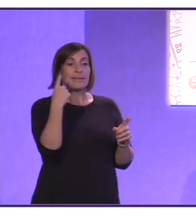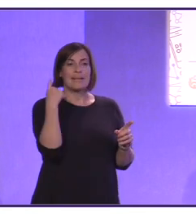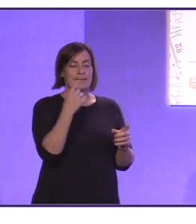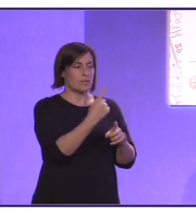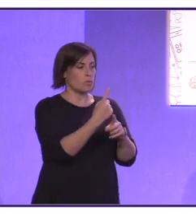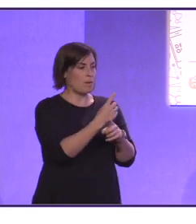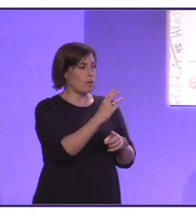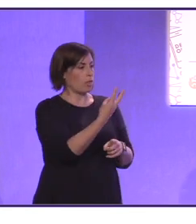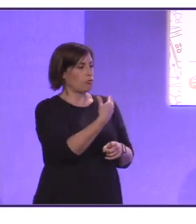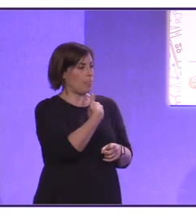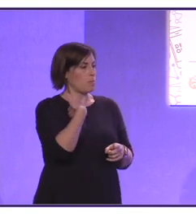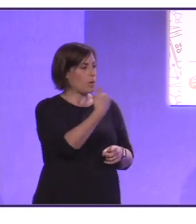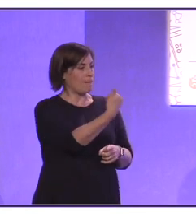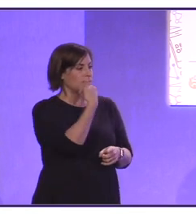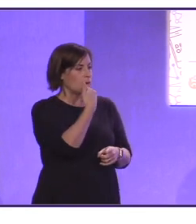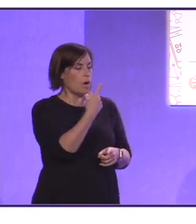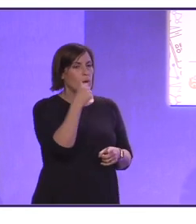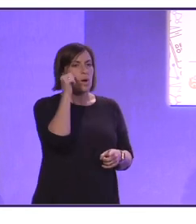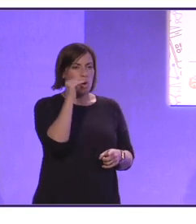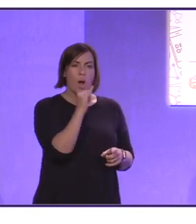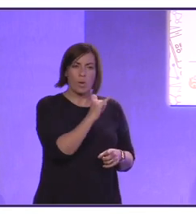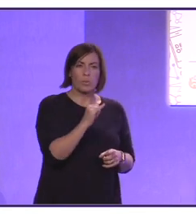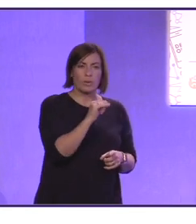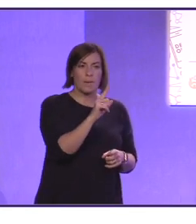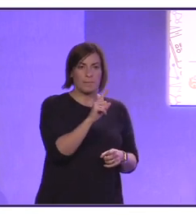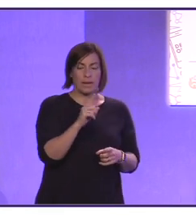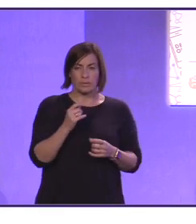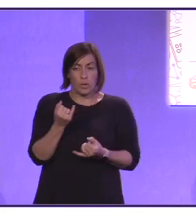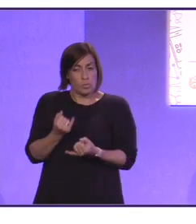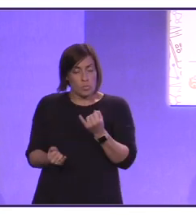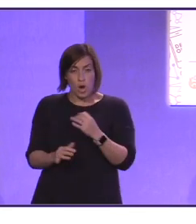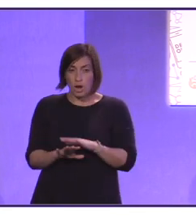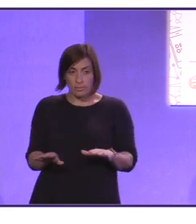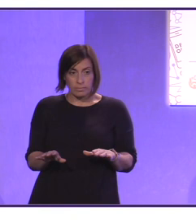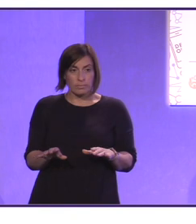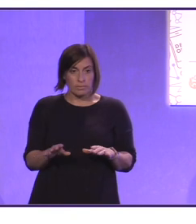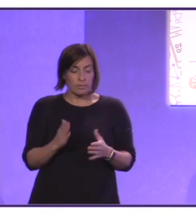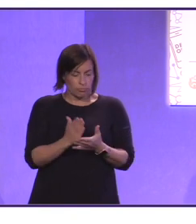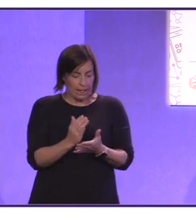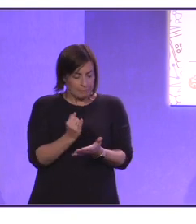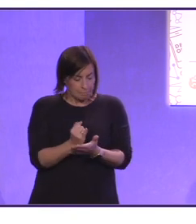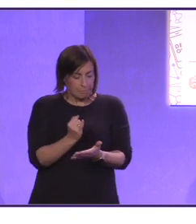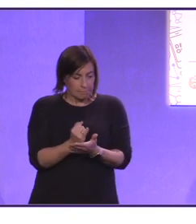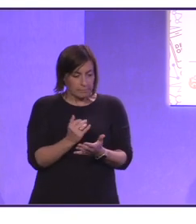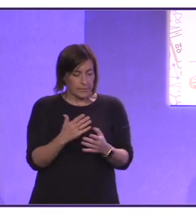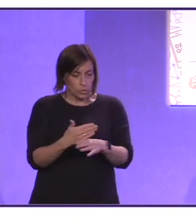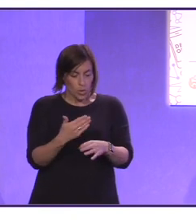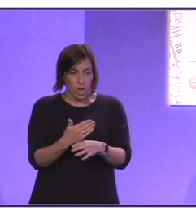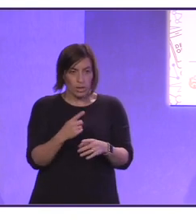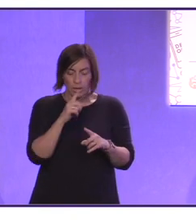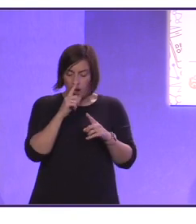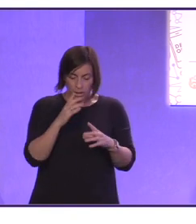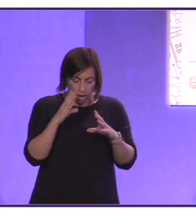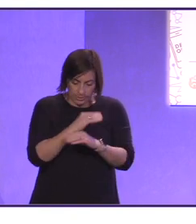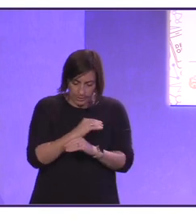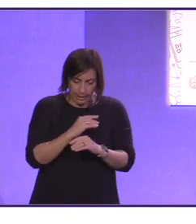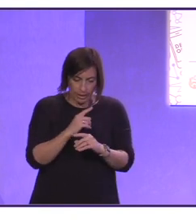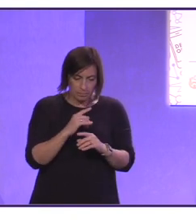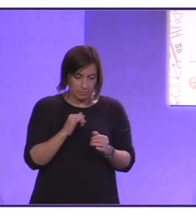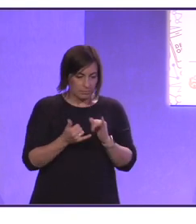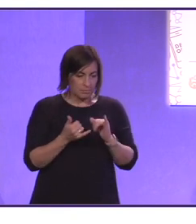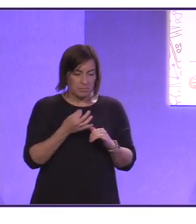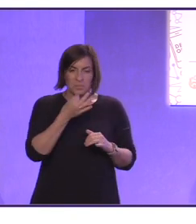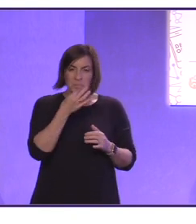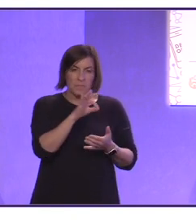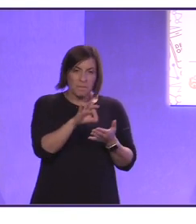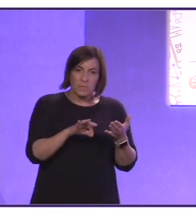yesterday about how bad 3 a.m. calls are. But you know, but the sort of toxicity where I can't sleep, I'm getting maybe only a